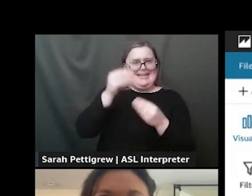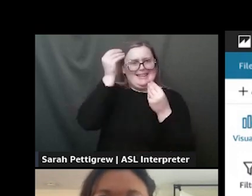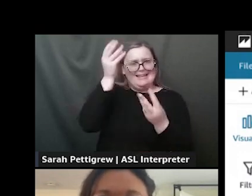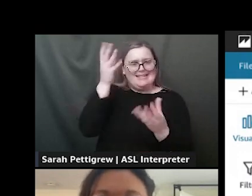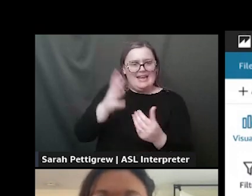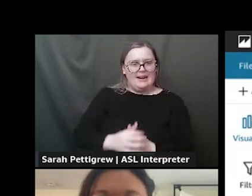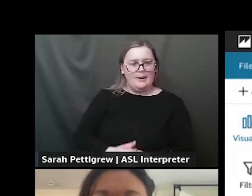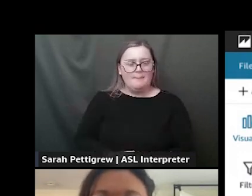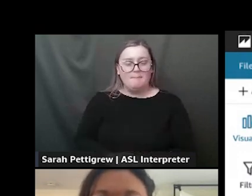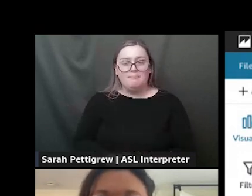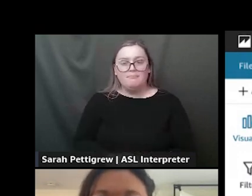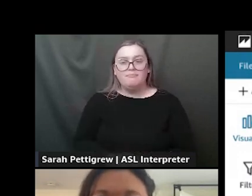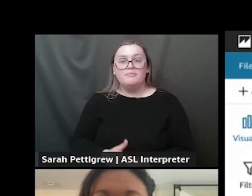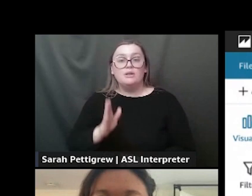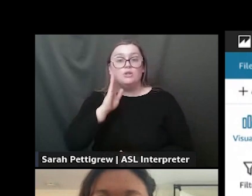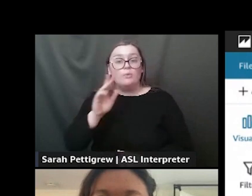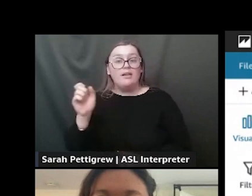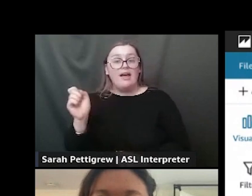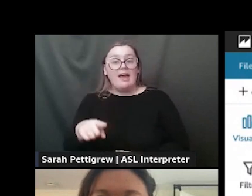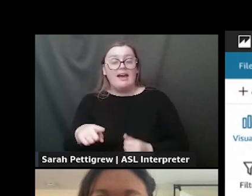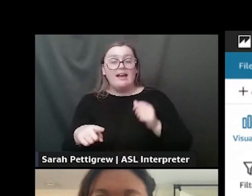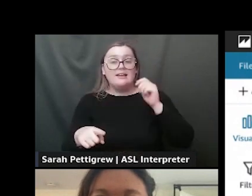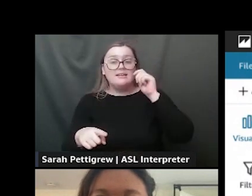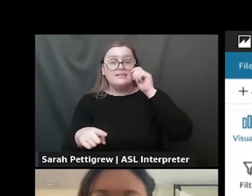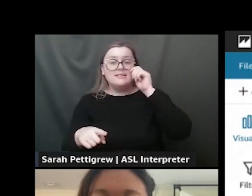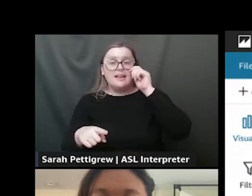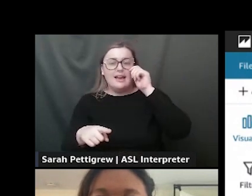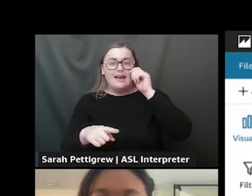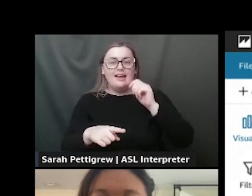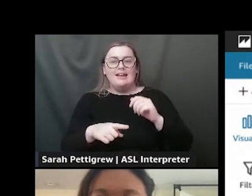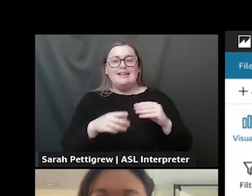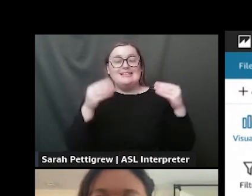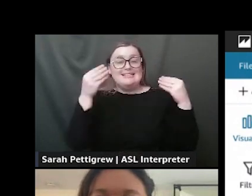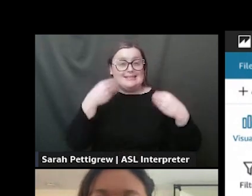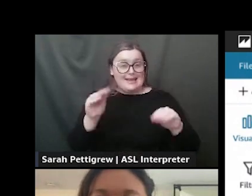about sales by city